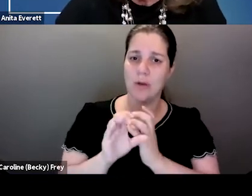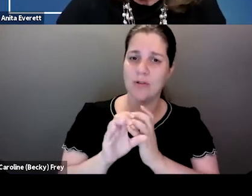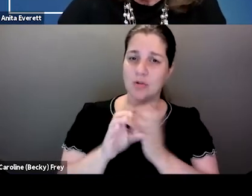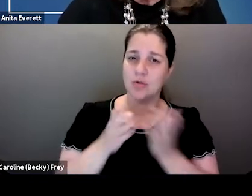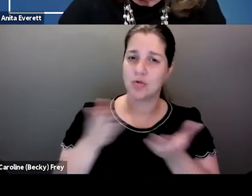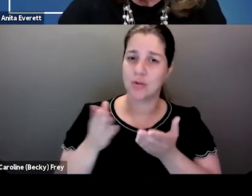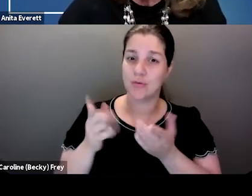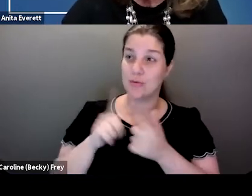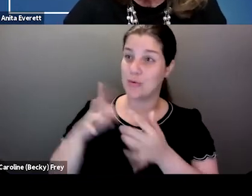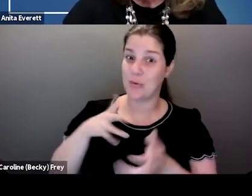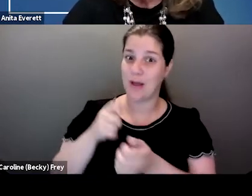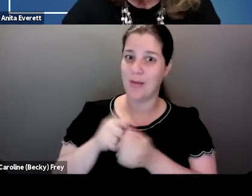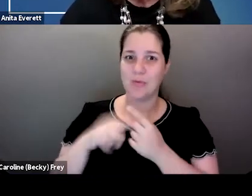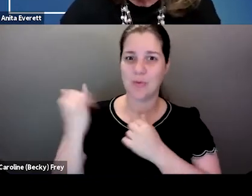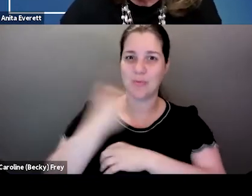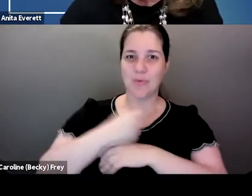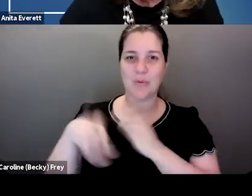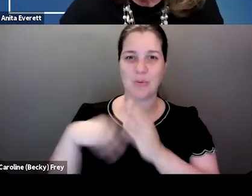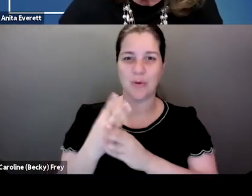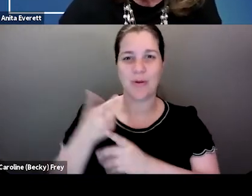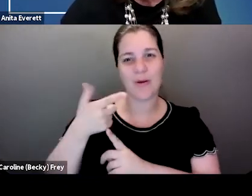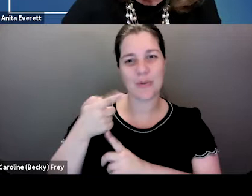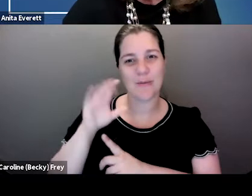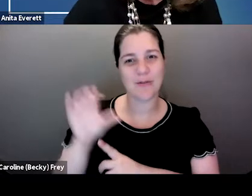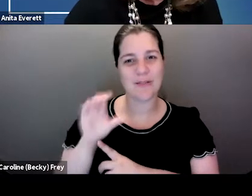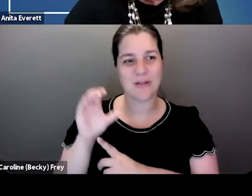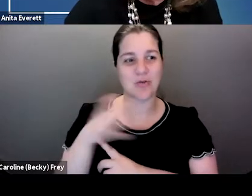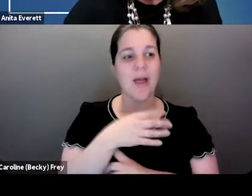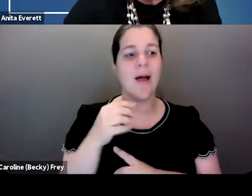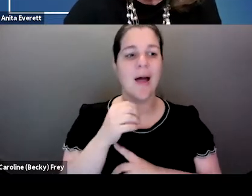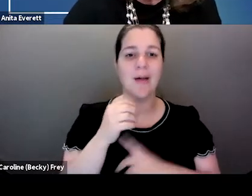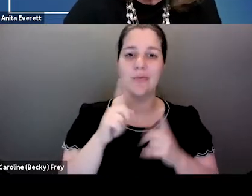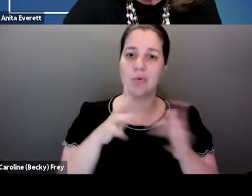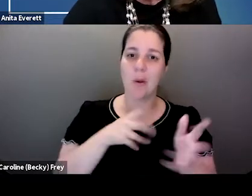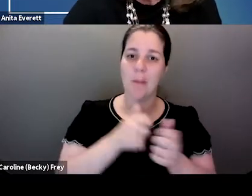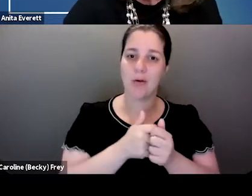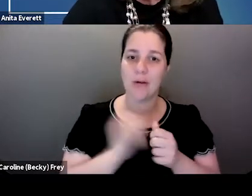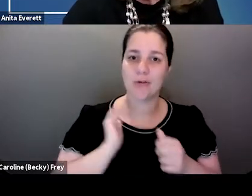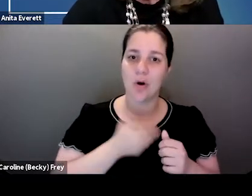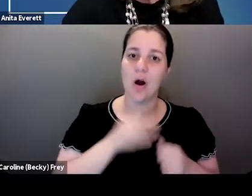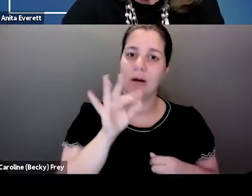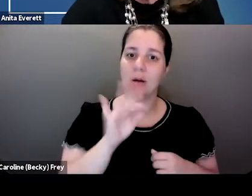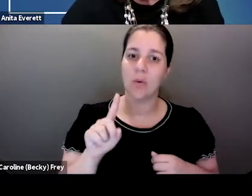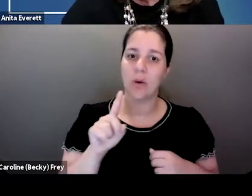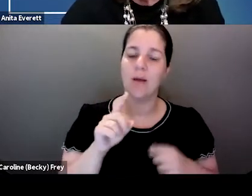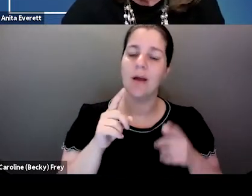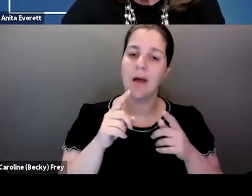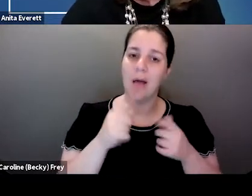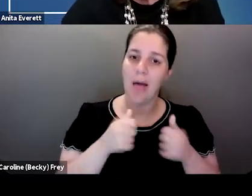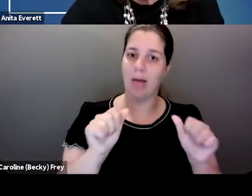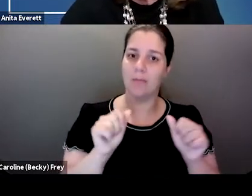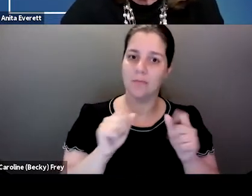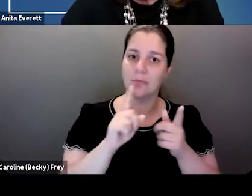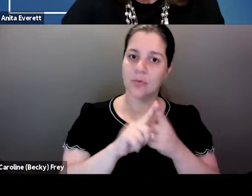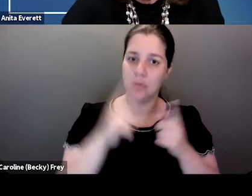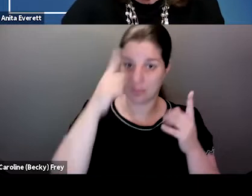century that we're now in, modernizing our 988, our national mental health and suicide prevention response, so that our entire public mental